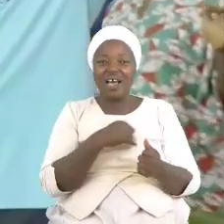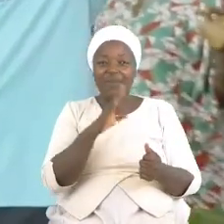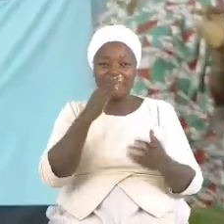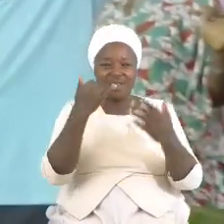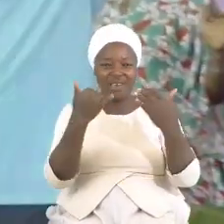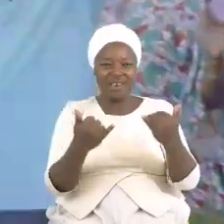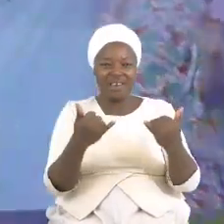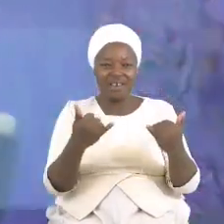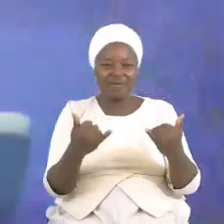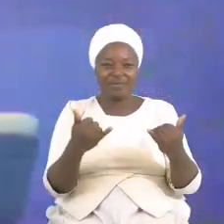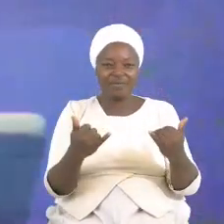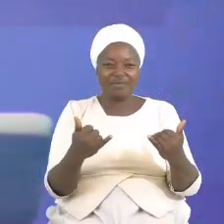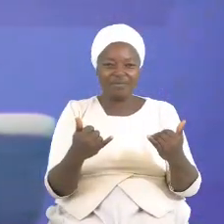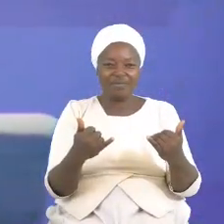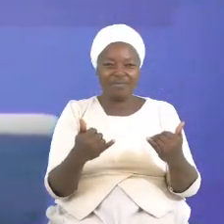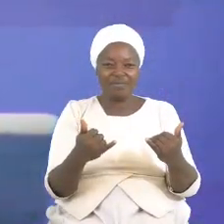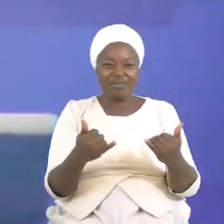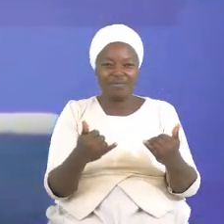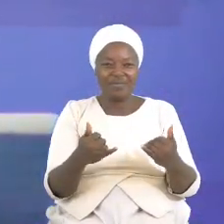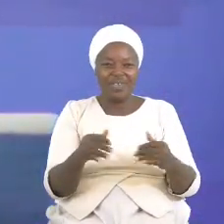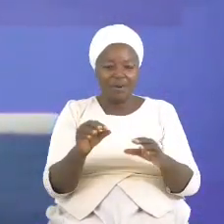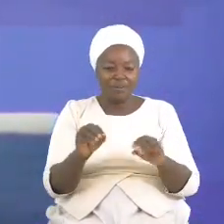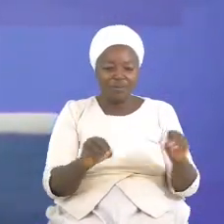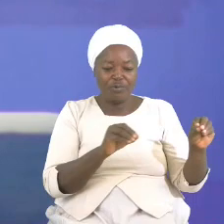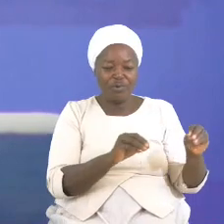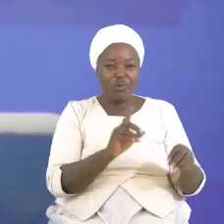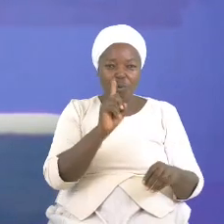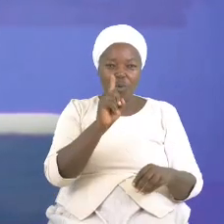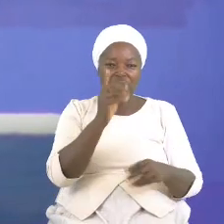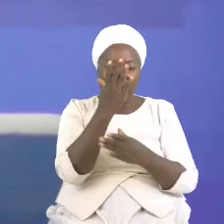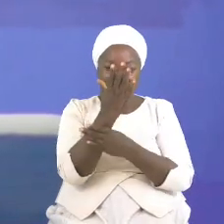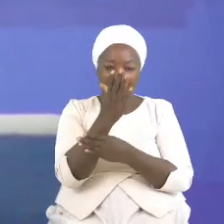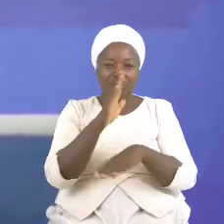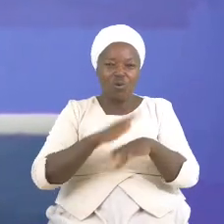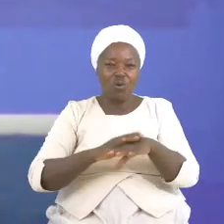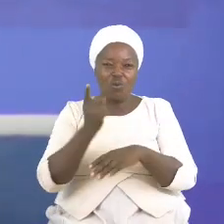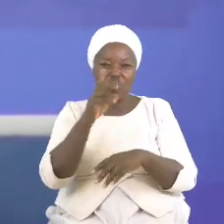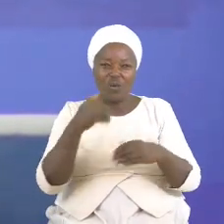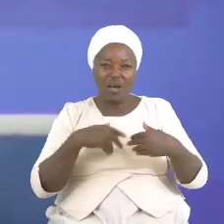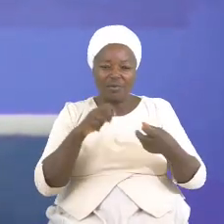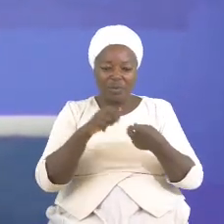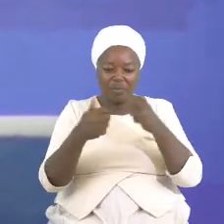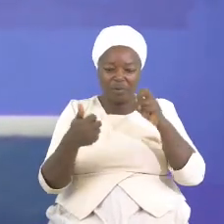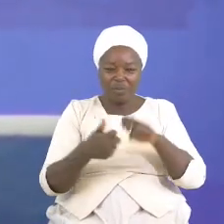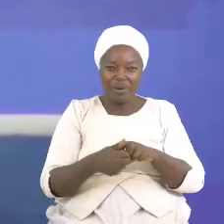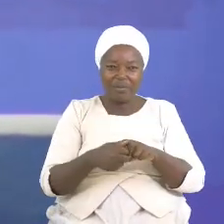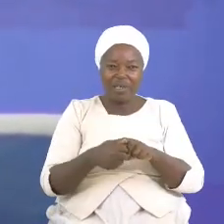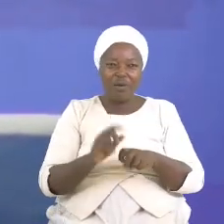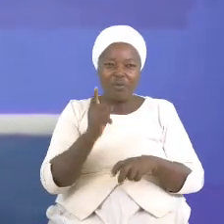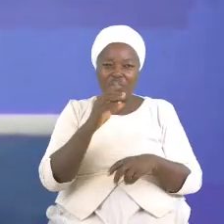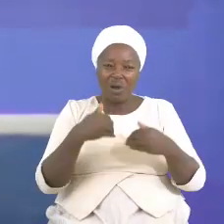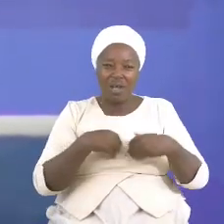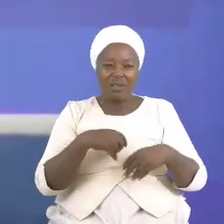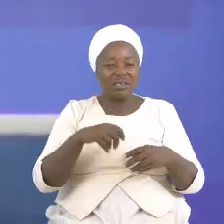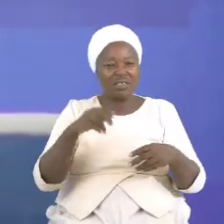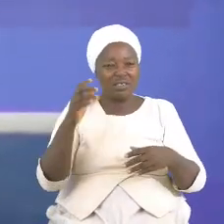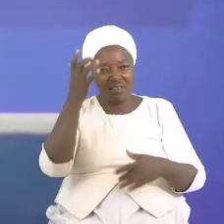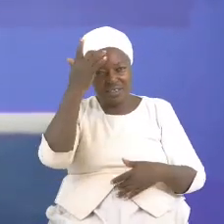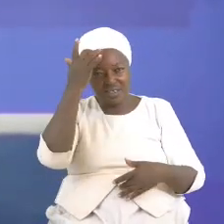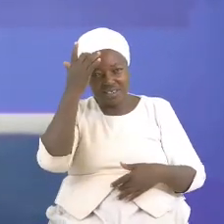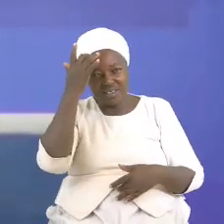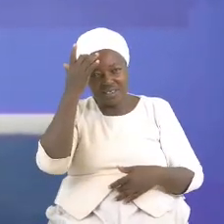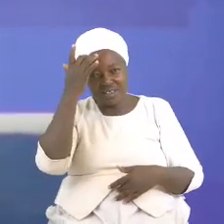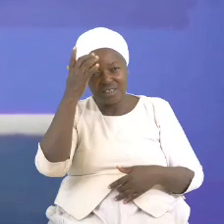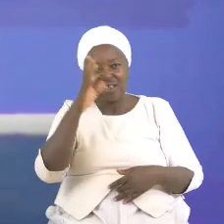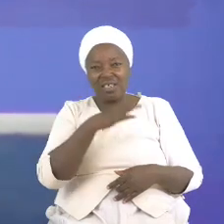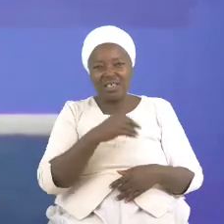Yeah. You lay your hand where you have the challenge, the sickness, the disease,